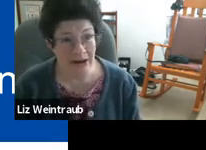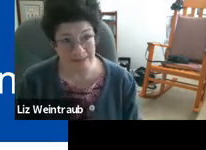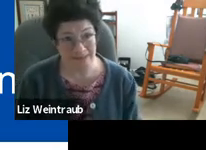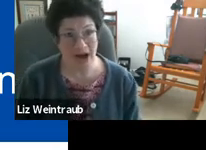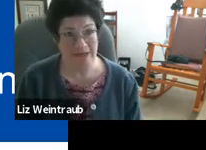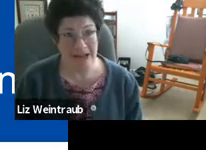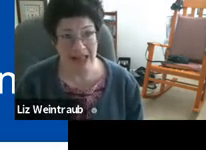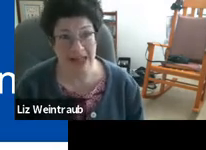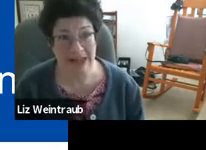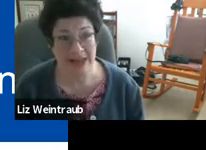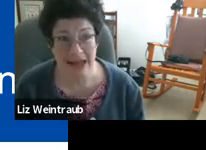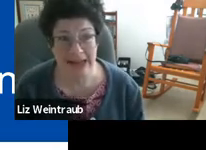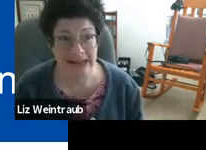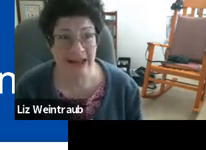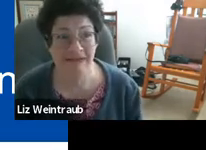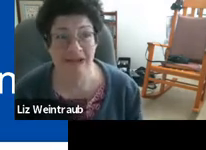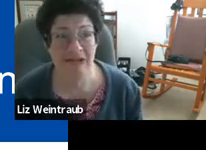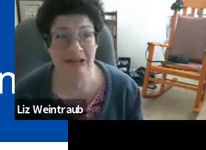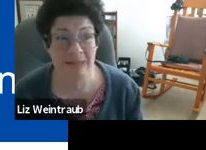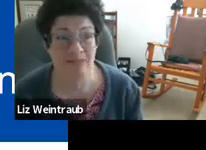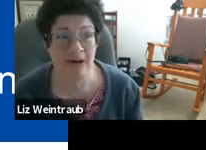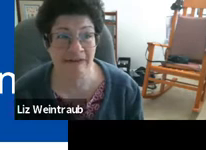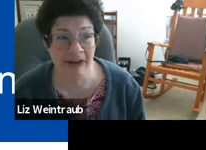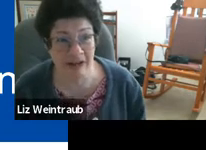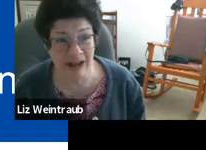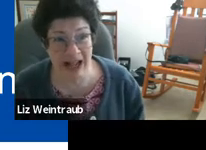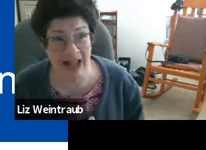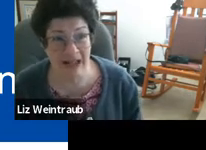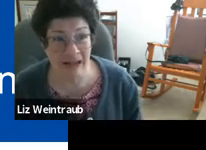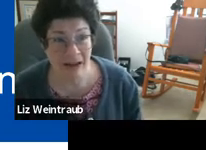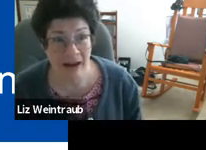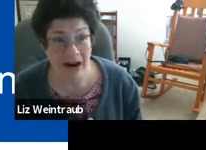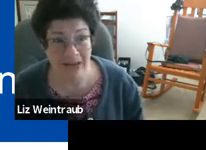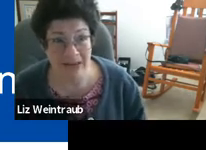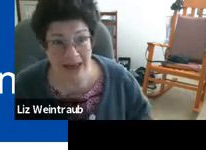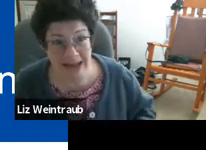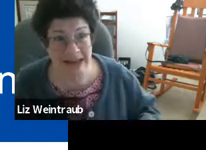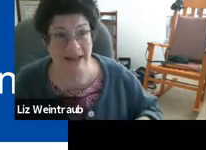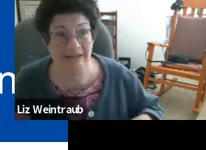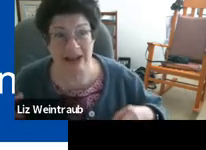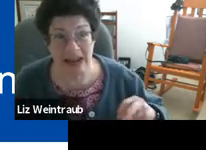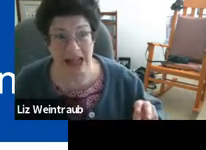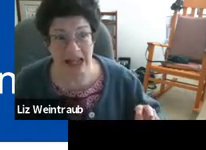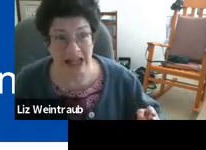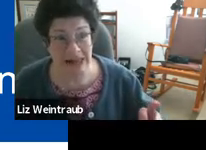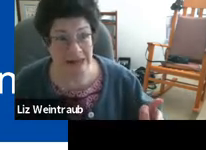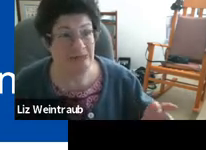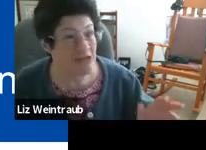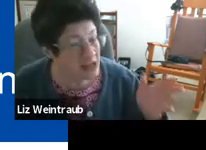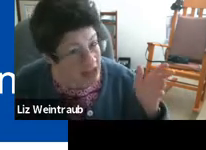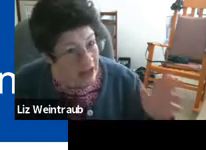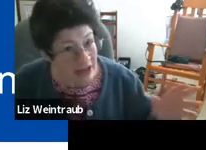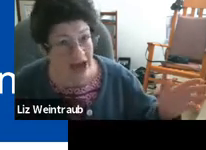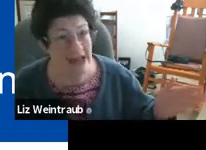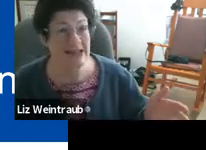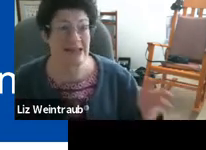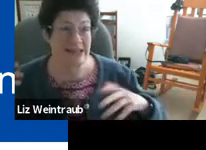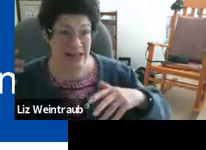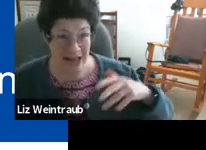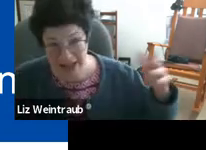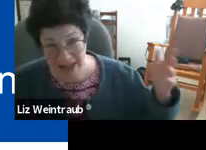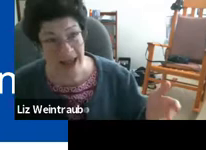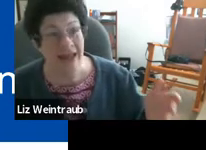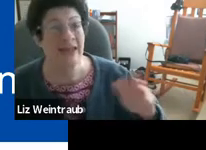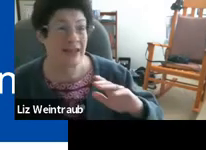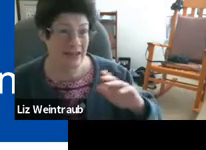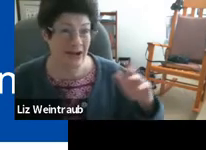um, I was at Thanksgiving with my family. And our Thanksgiving is with cousins